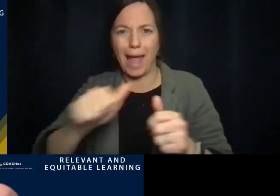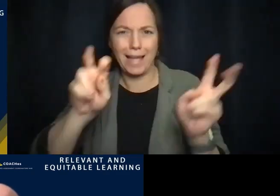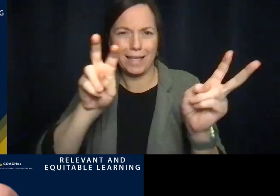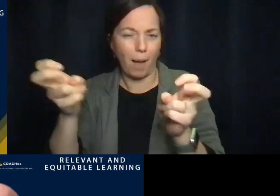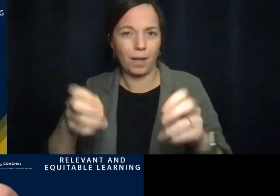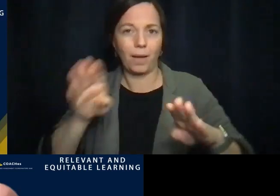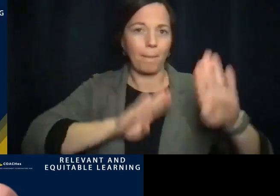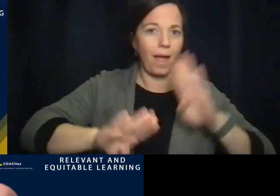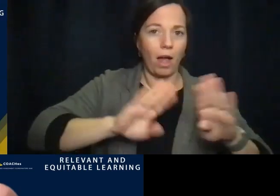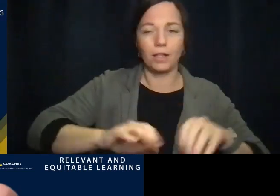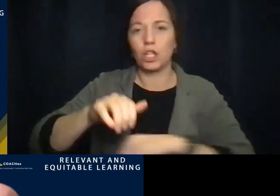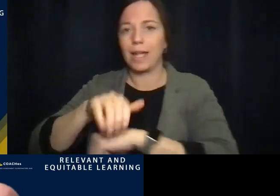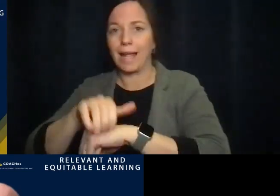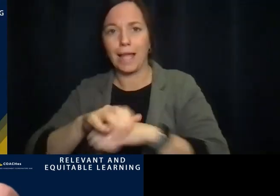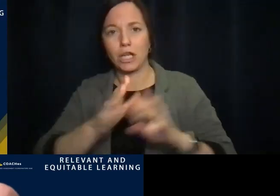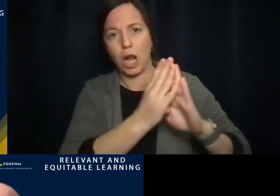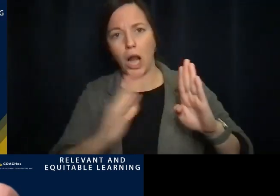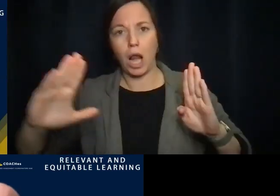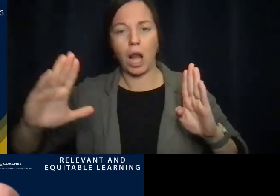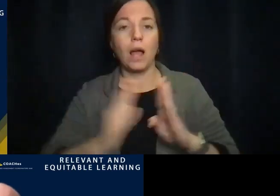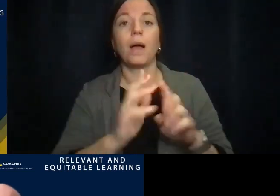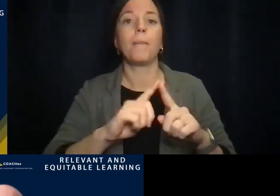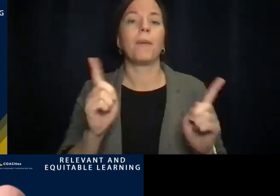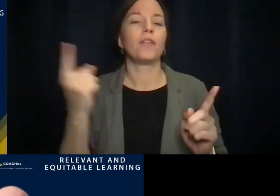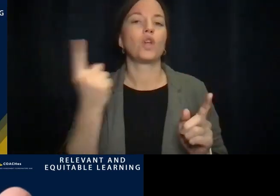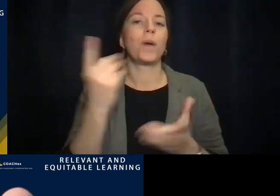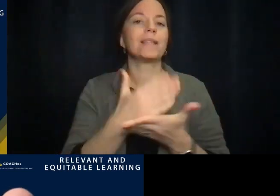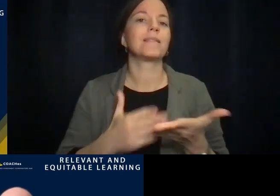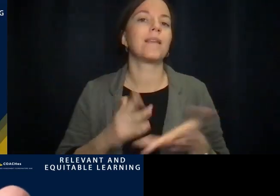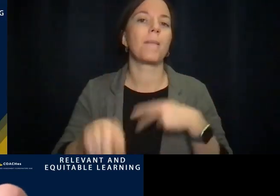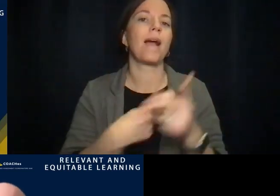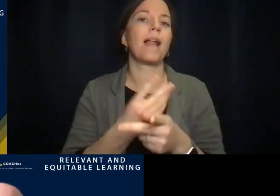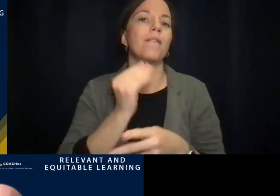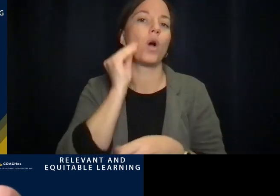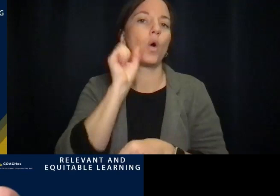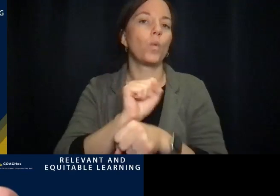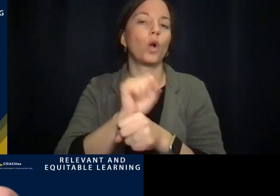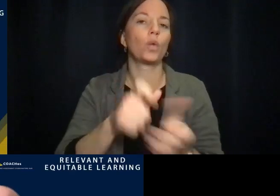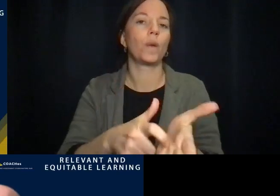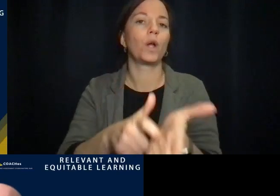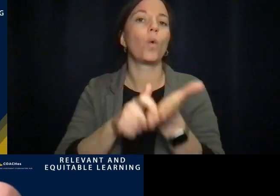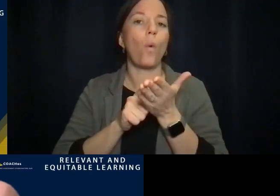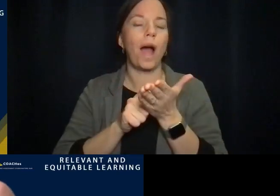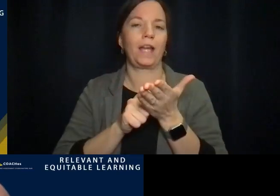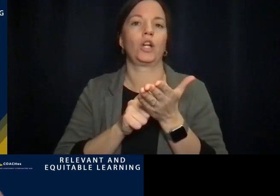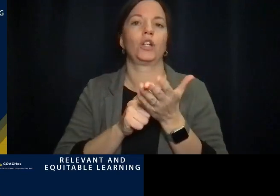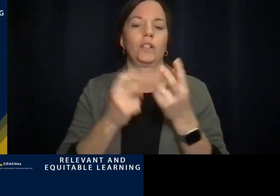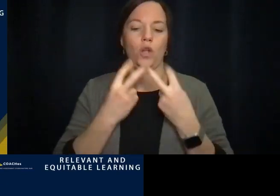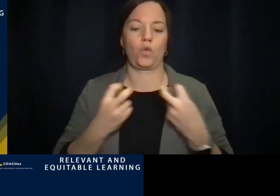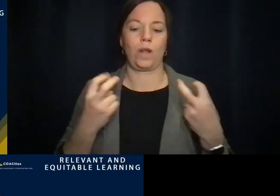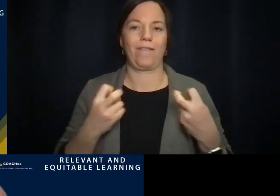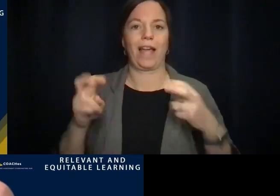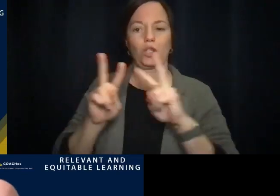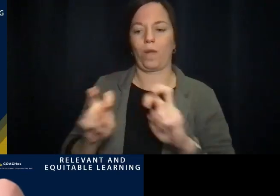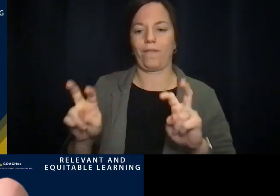So there is always some kind of a homework that requires reflection. And then, let